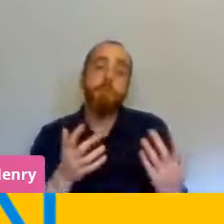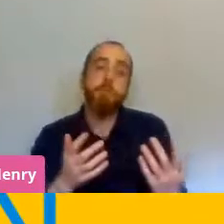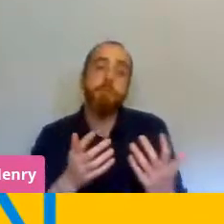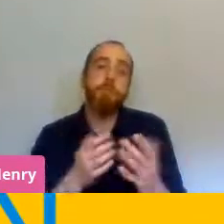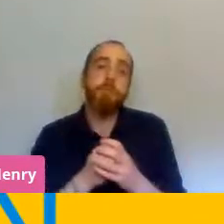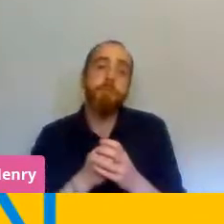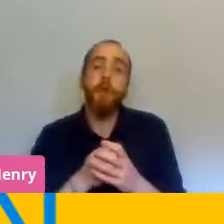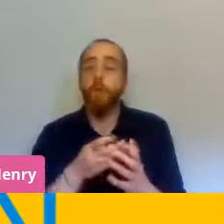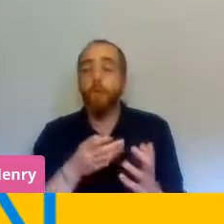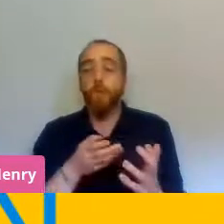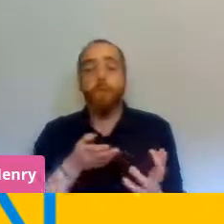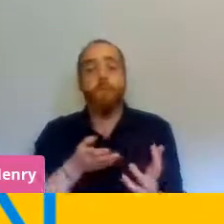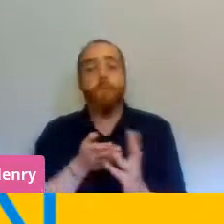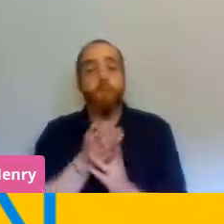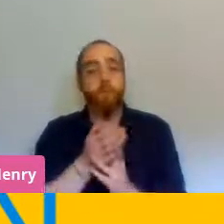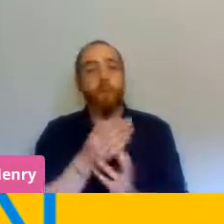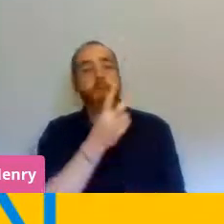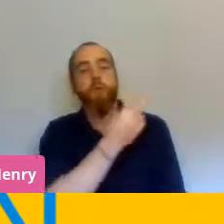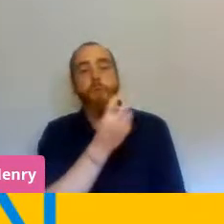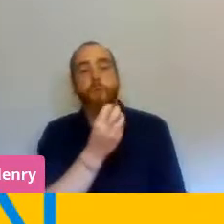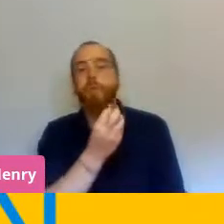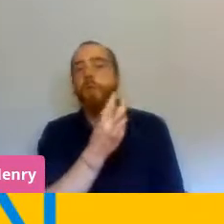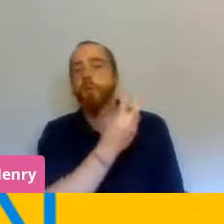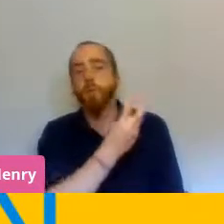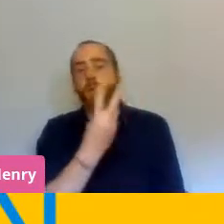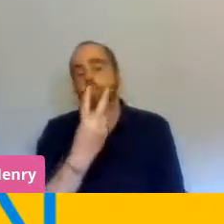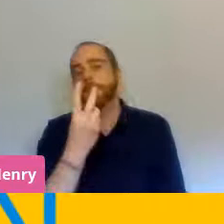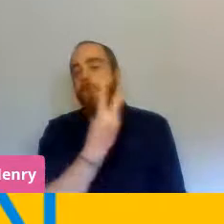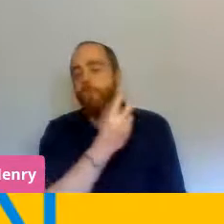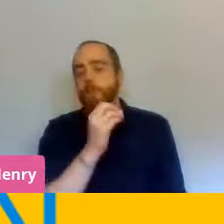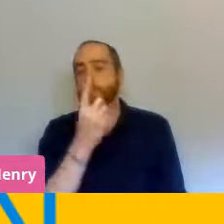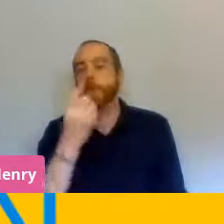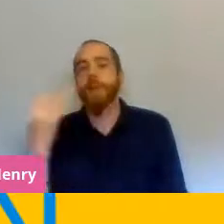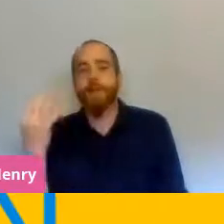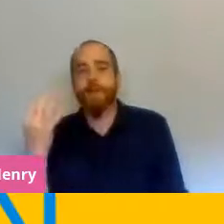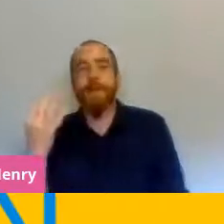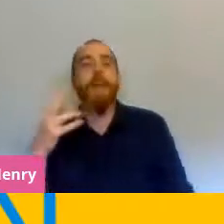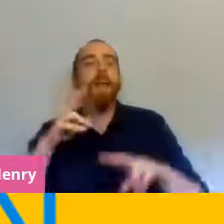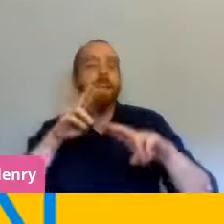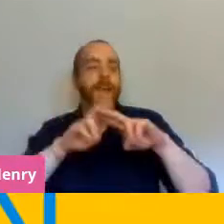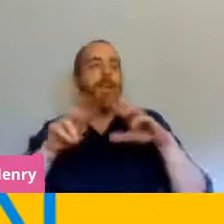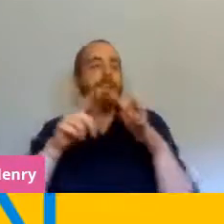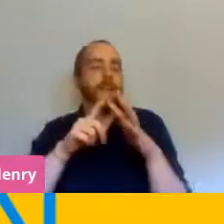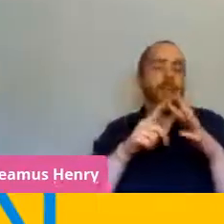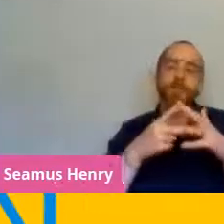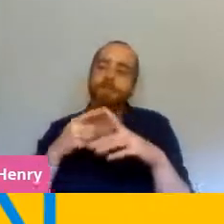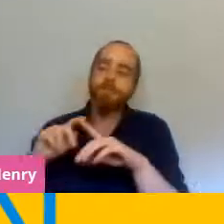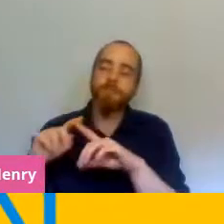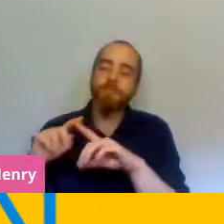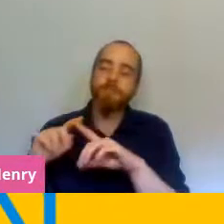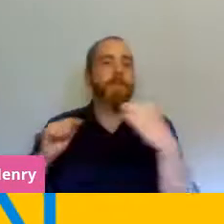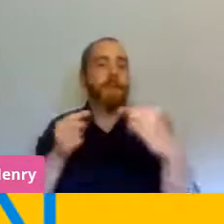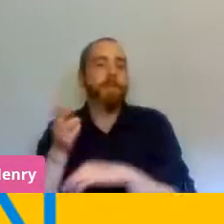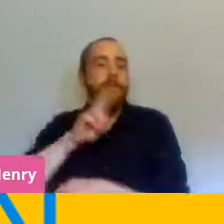the 2018 UCU FE Fights Back campaign. So this was